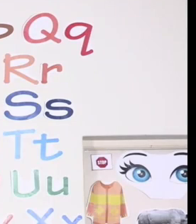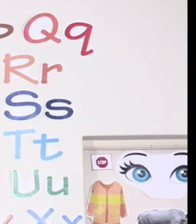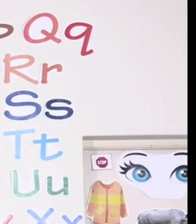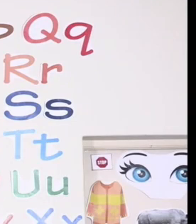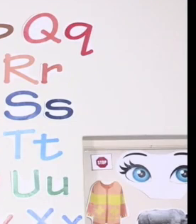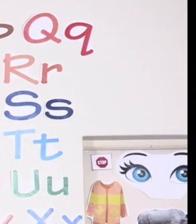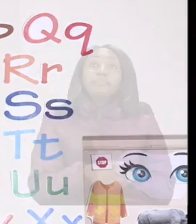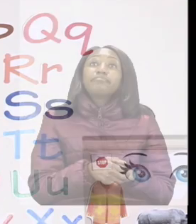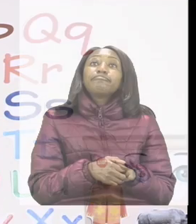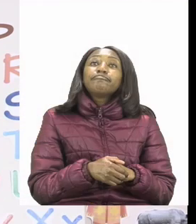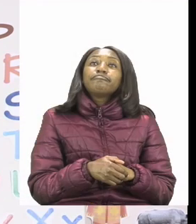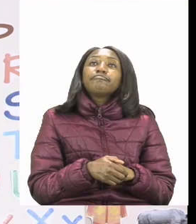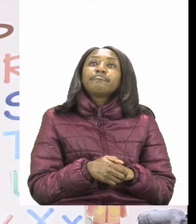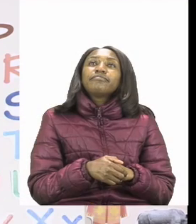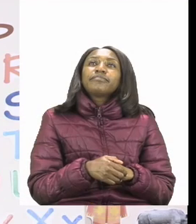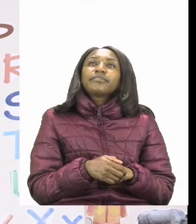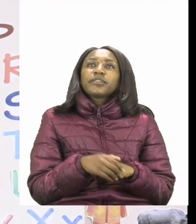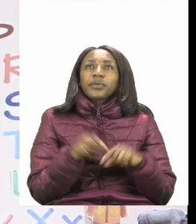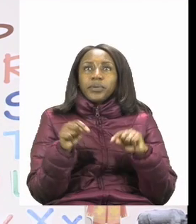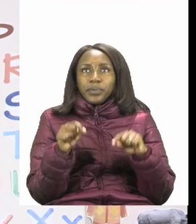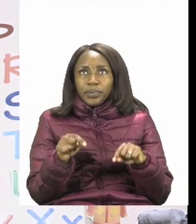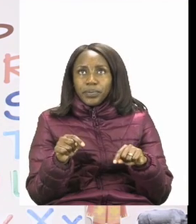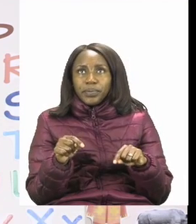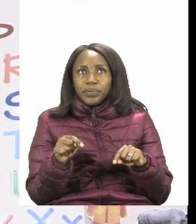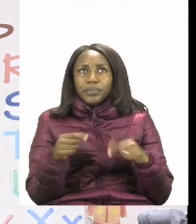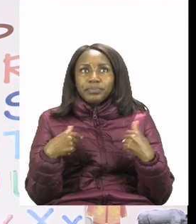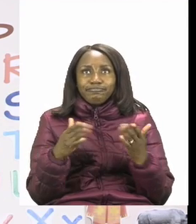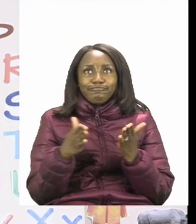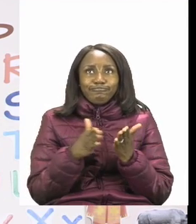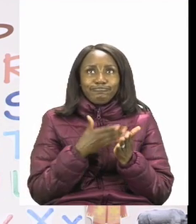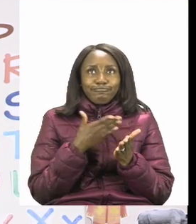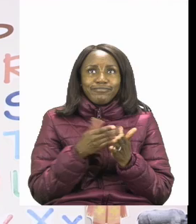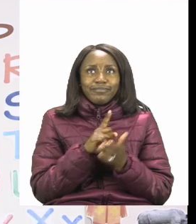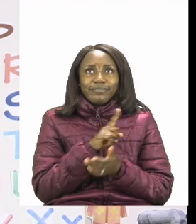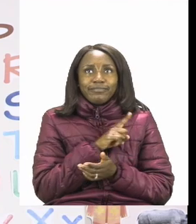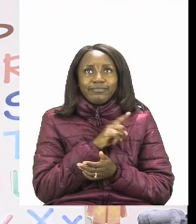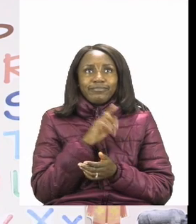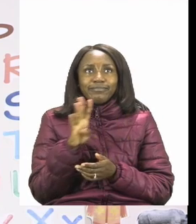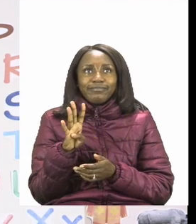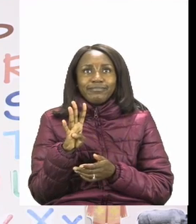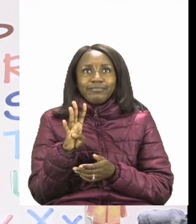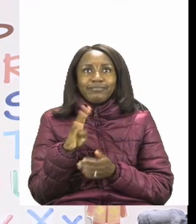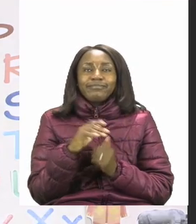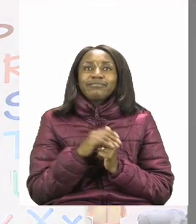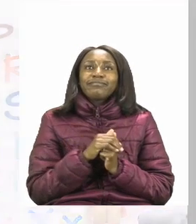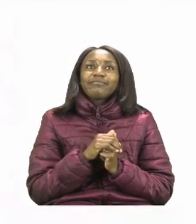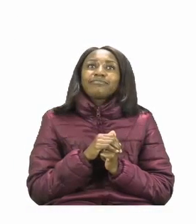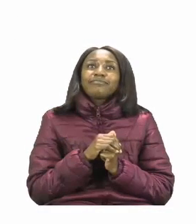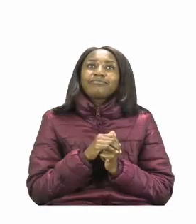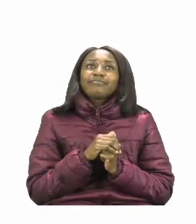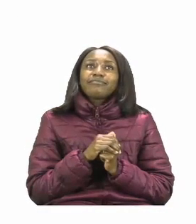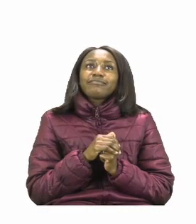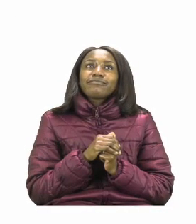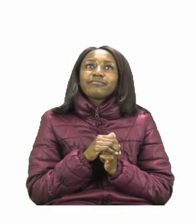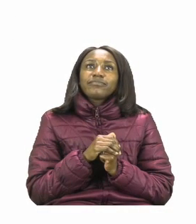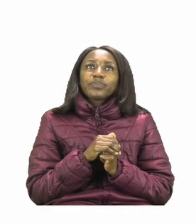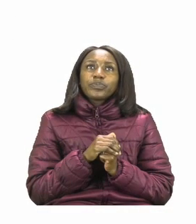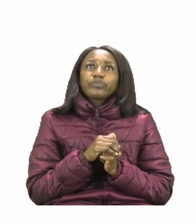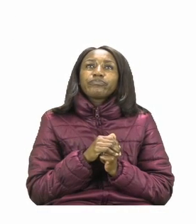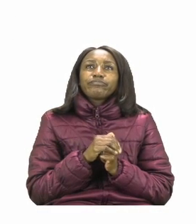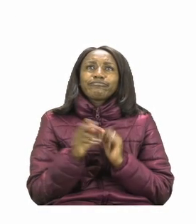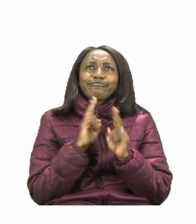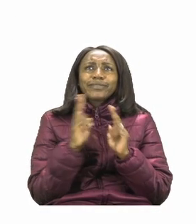For our lesson now, boys and girls, let's all go to page 14. On page 14, we are going to be talking